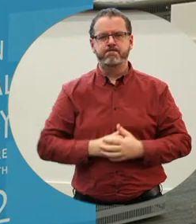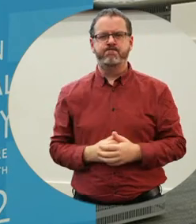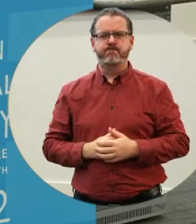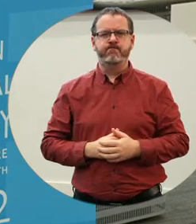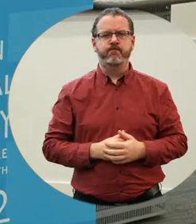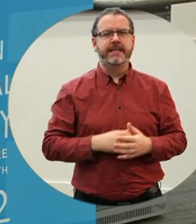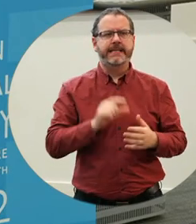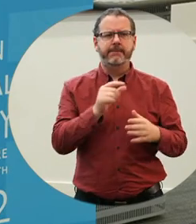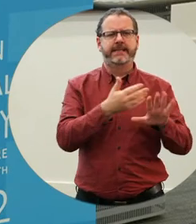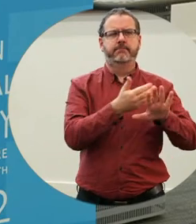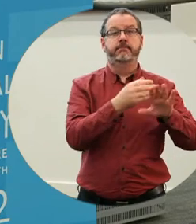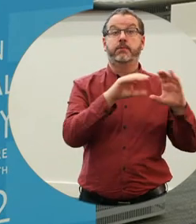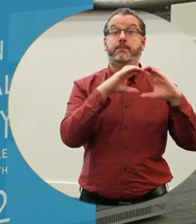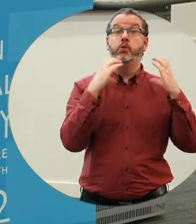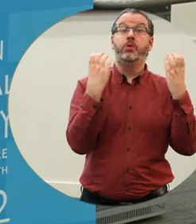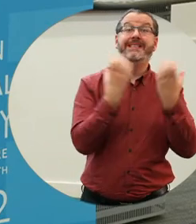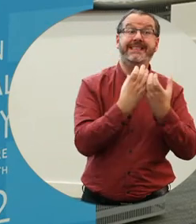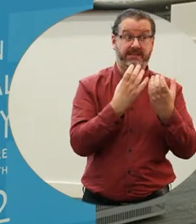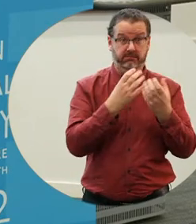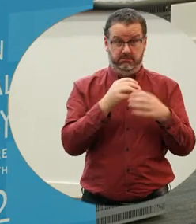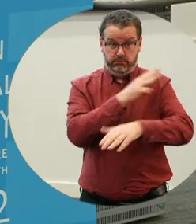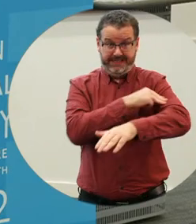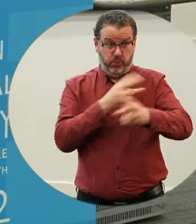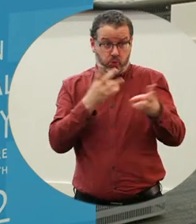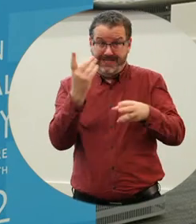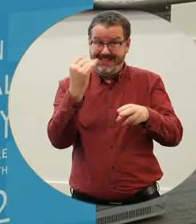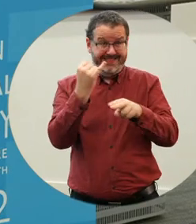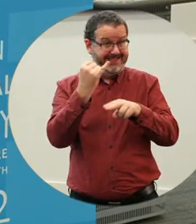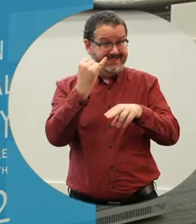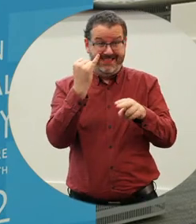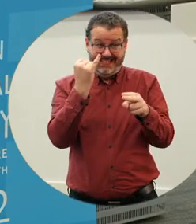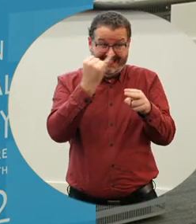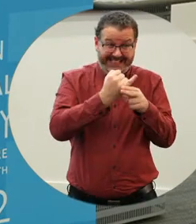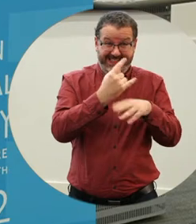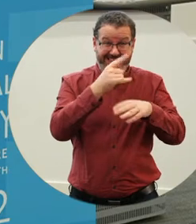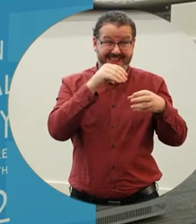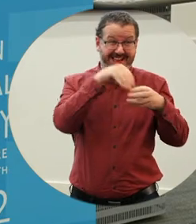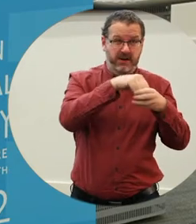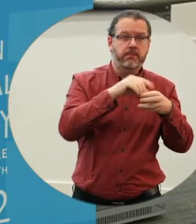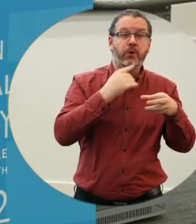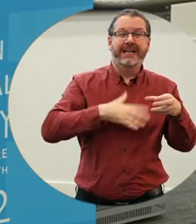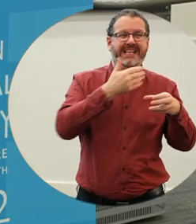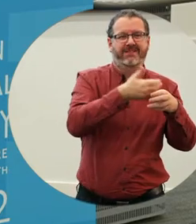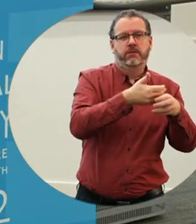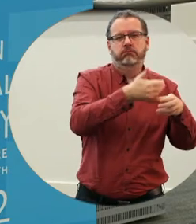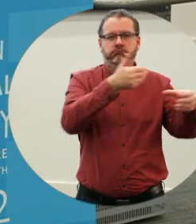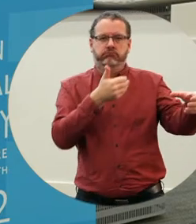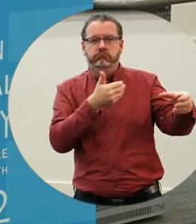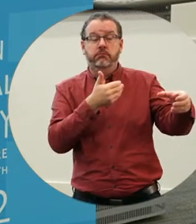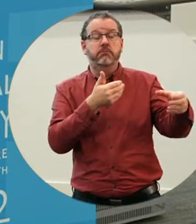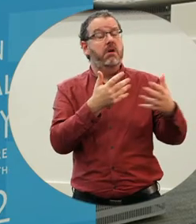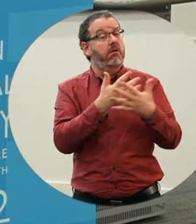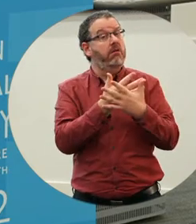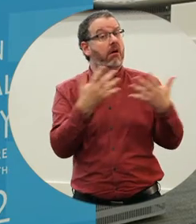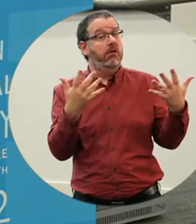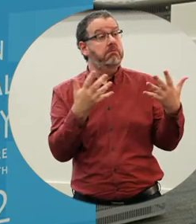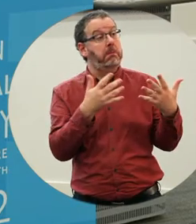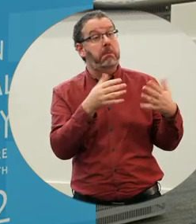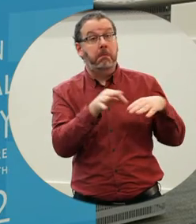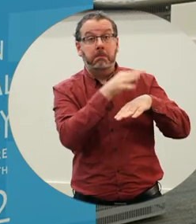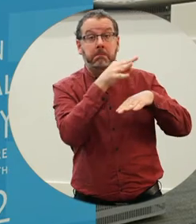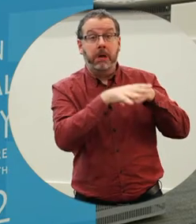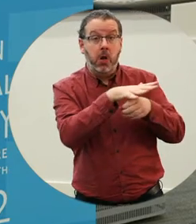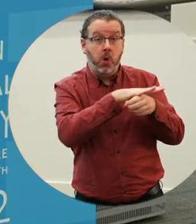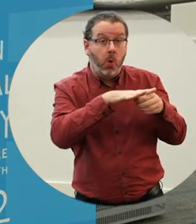community in which they worked. Although many of them did integrate, they married locally. A lot of them became active in the early GAA,